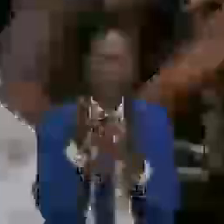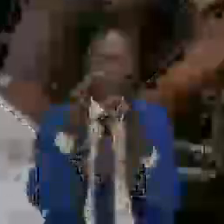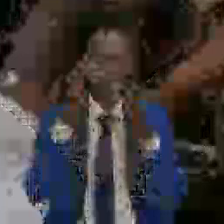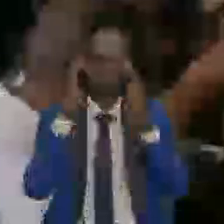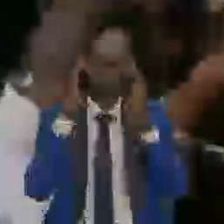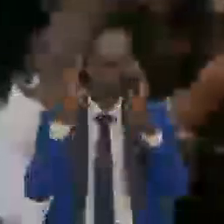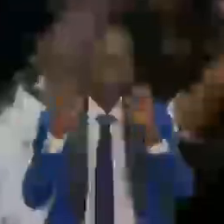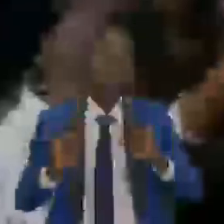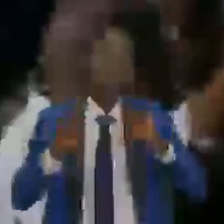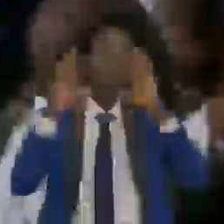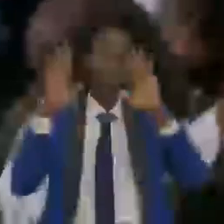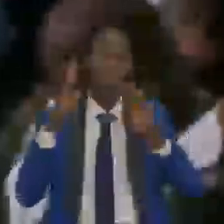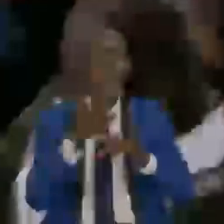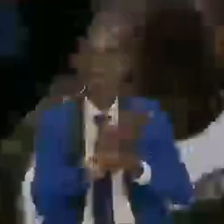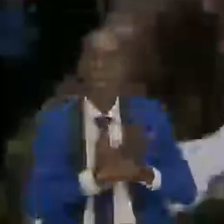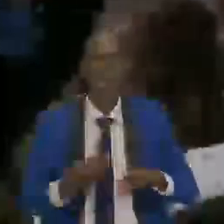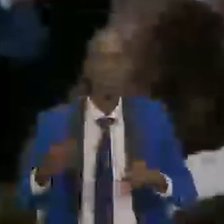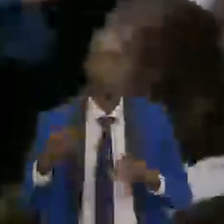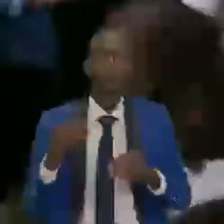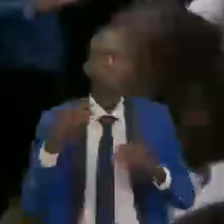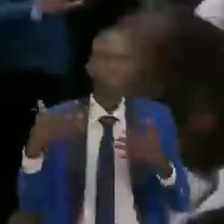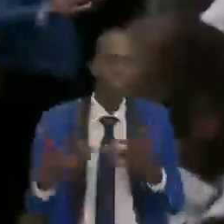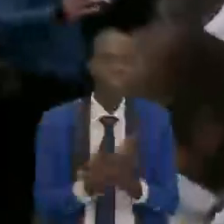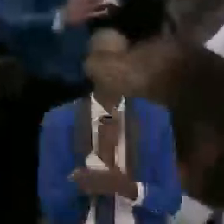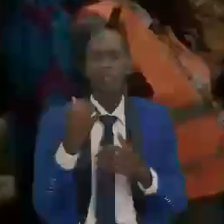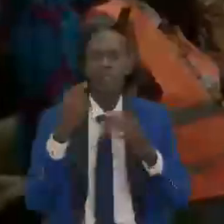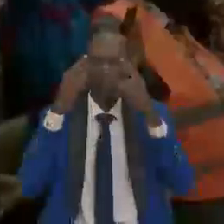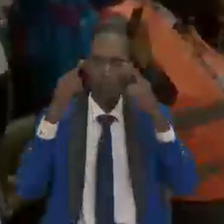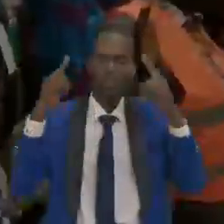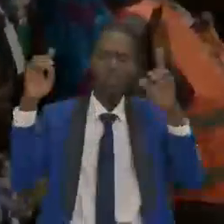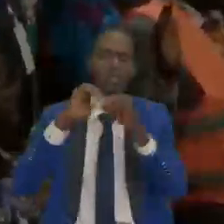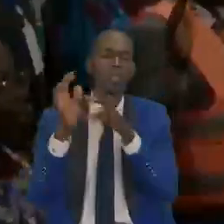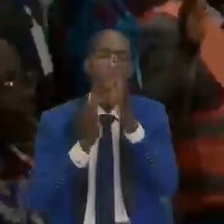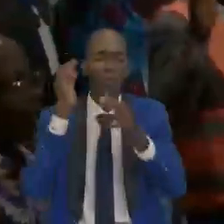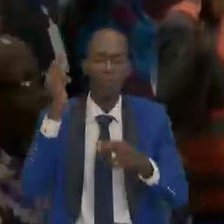a new achievement in Jesus name